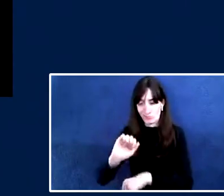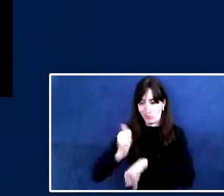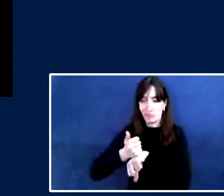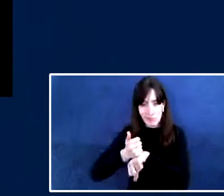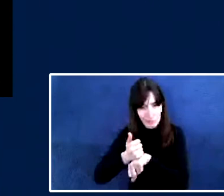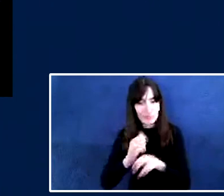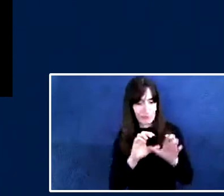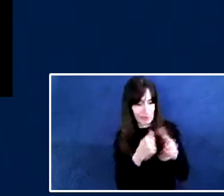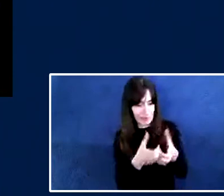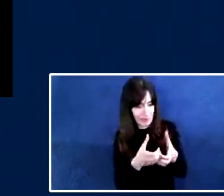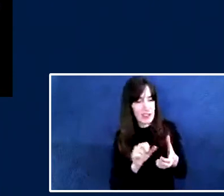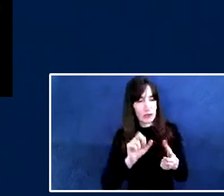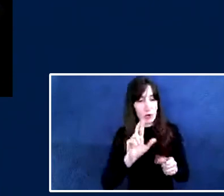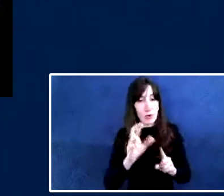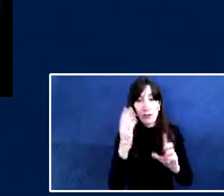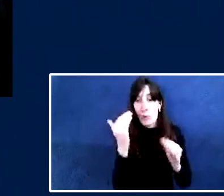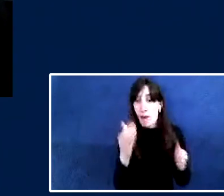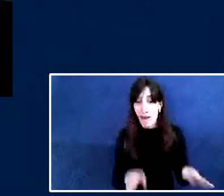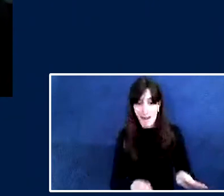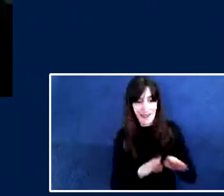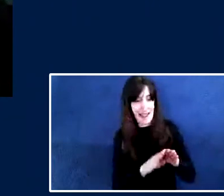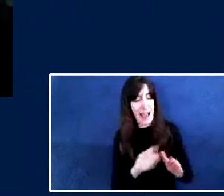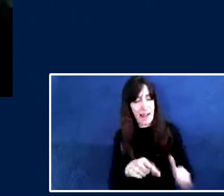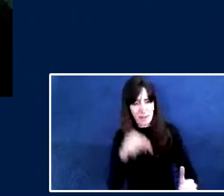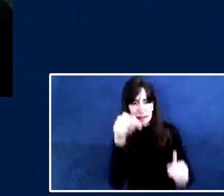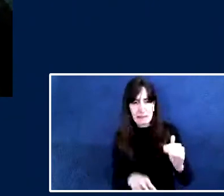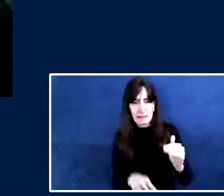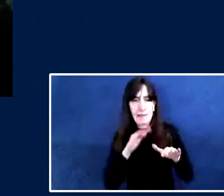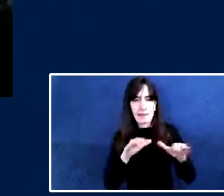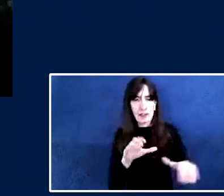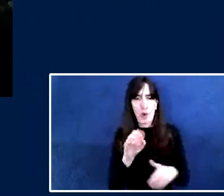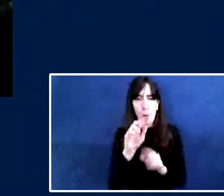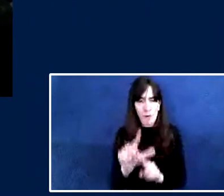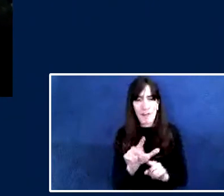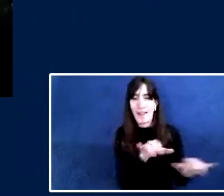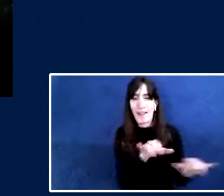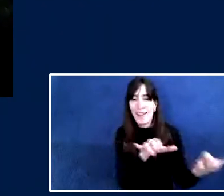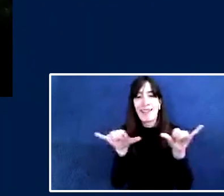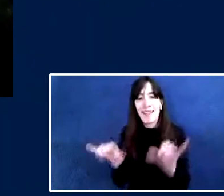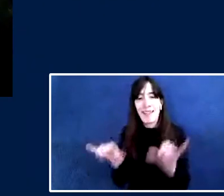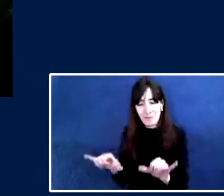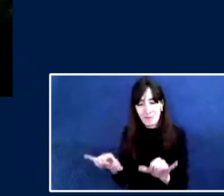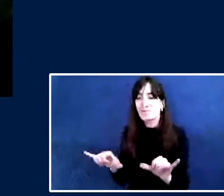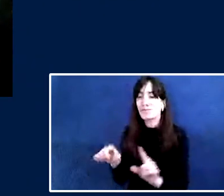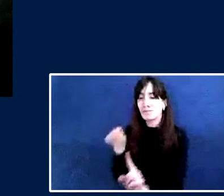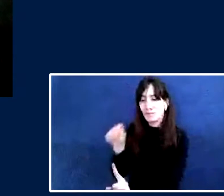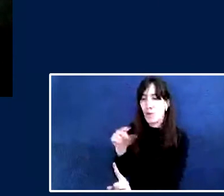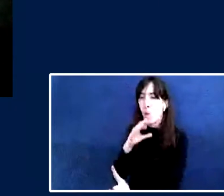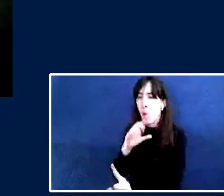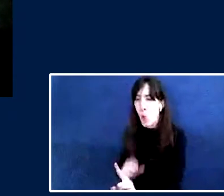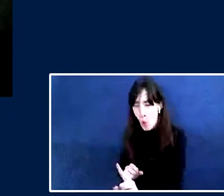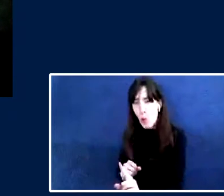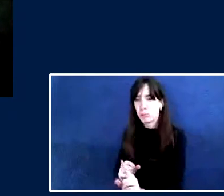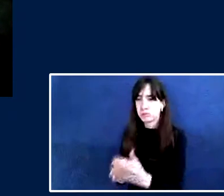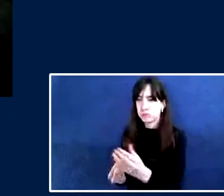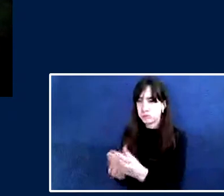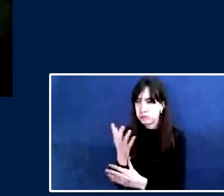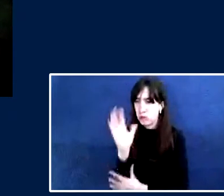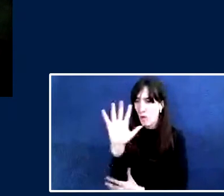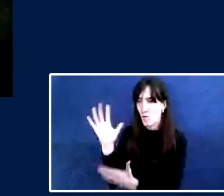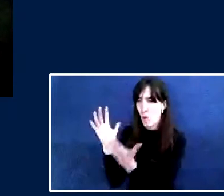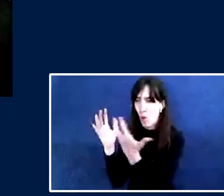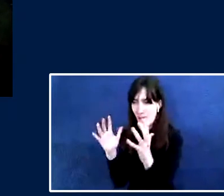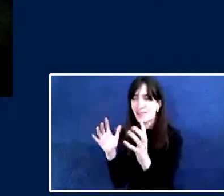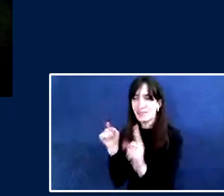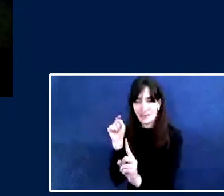these spectacular deep sea corals that are like the old growth forests of the sea. And they can be impacted by